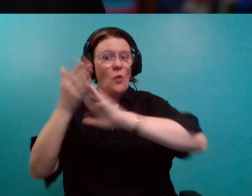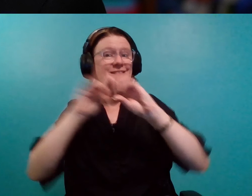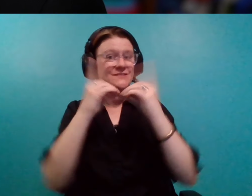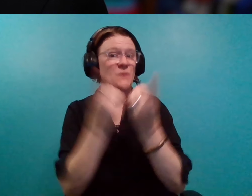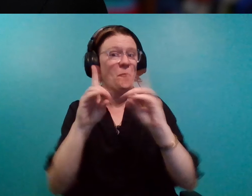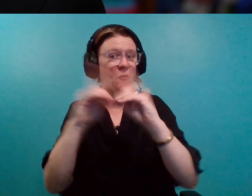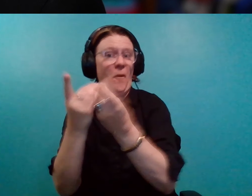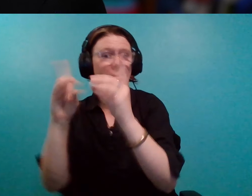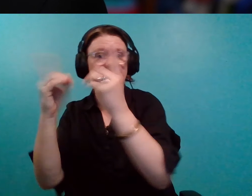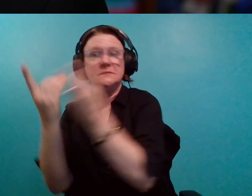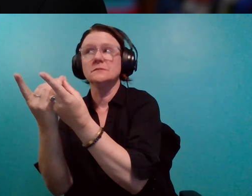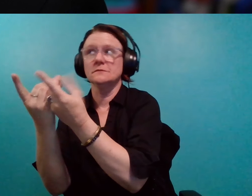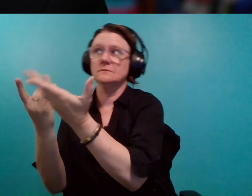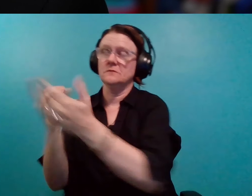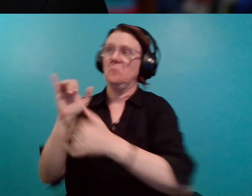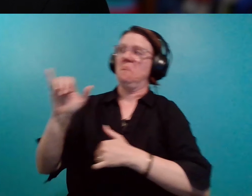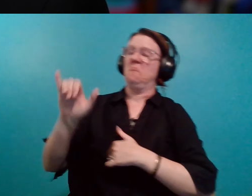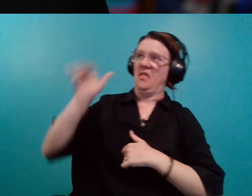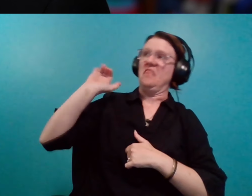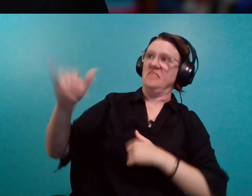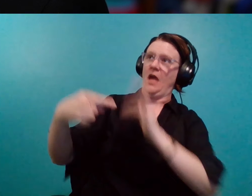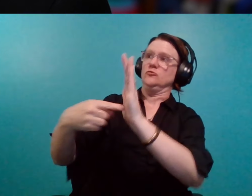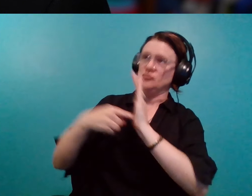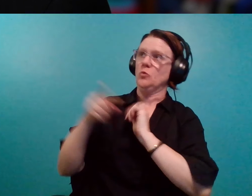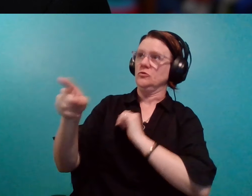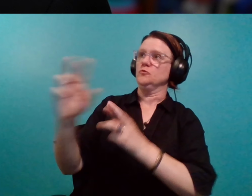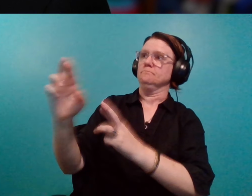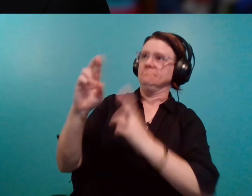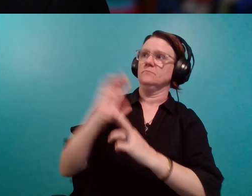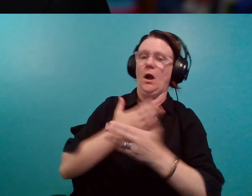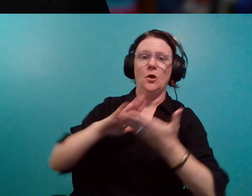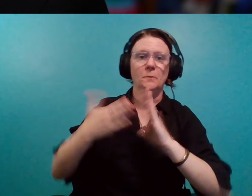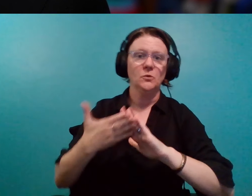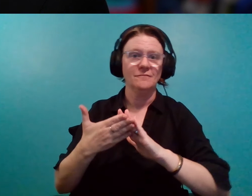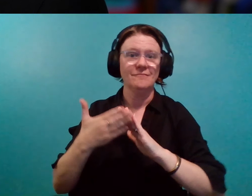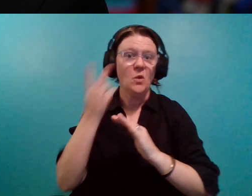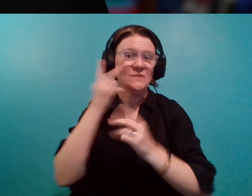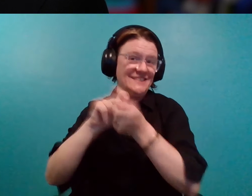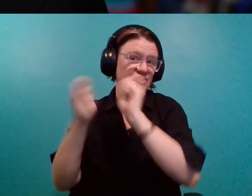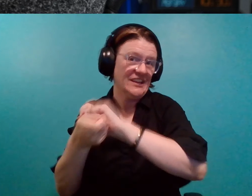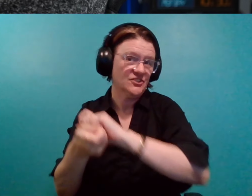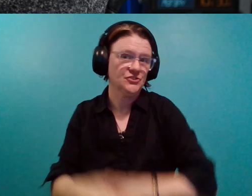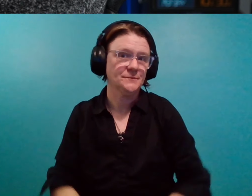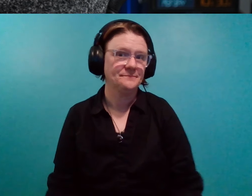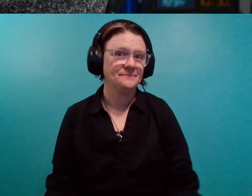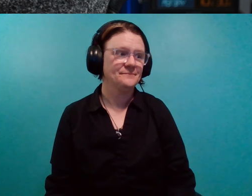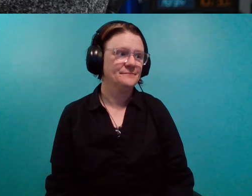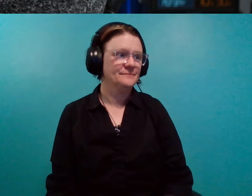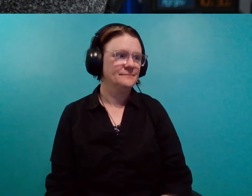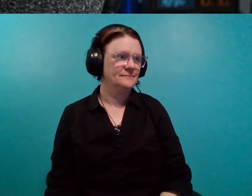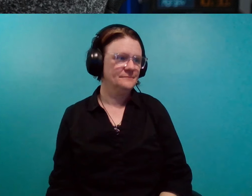to bigger spots in the government. That's how you're gonna promote change.